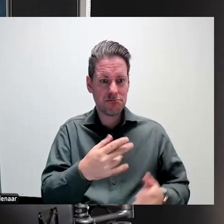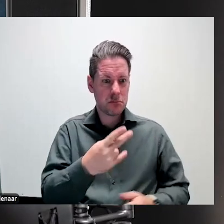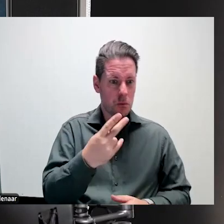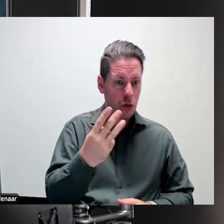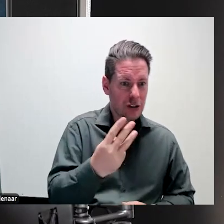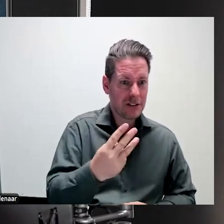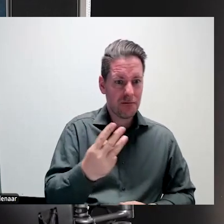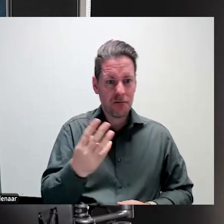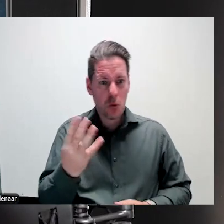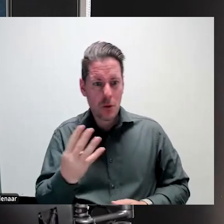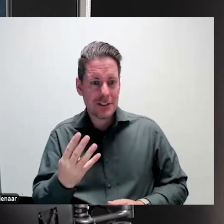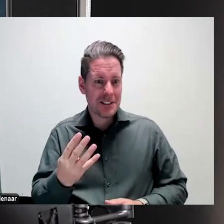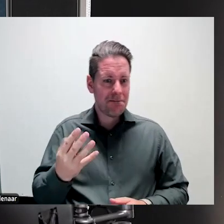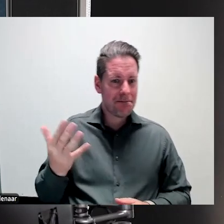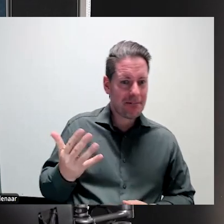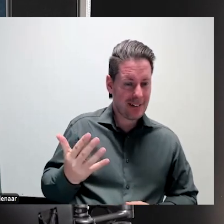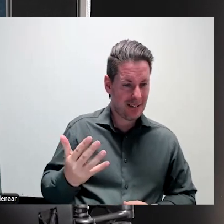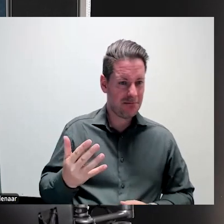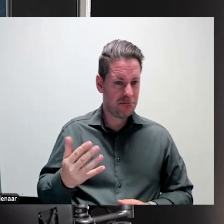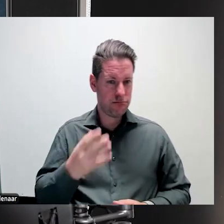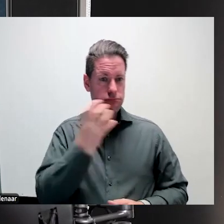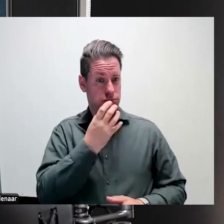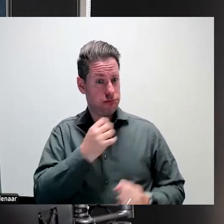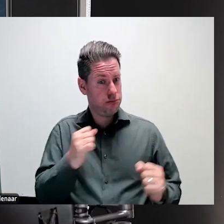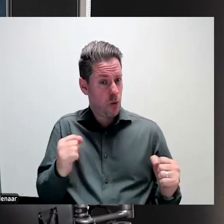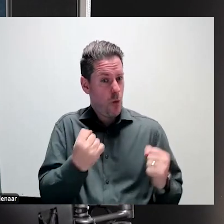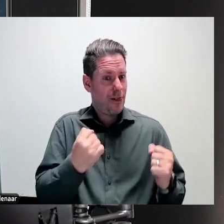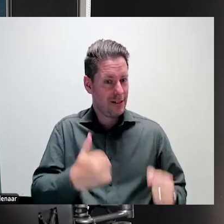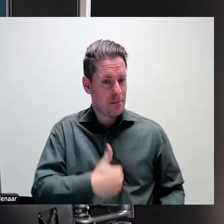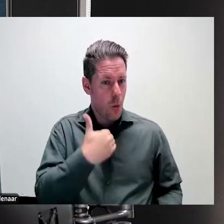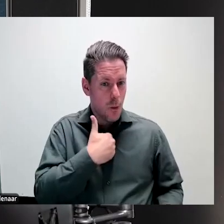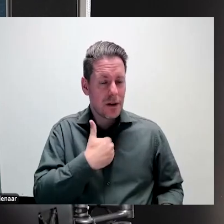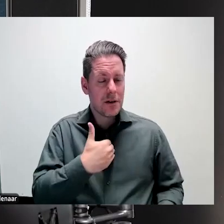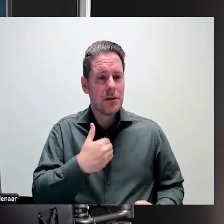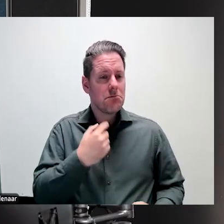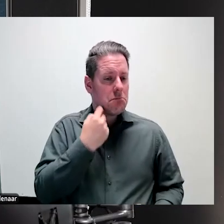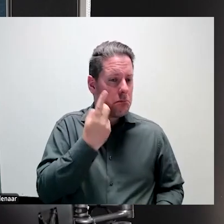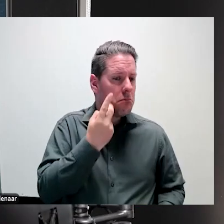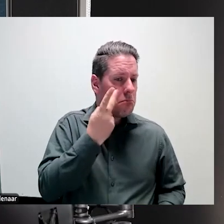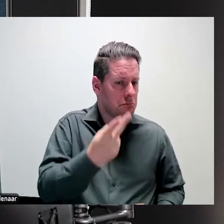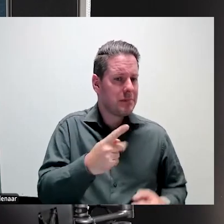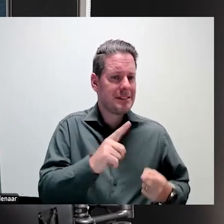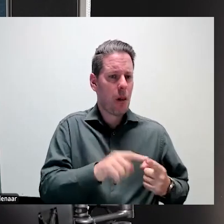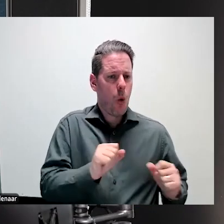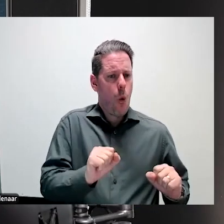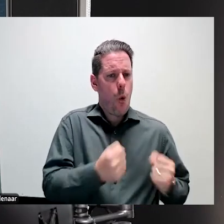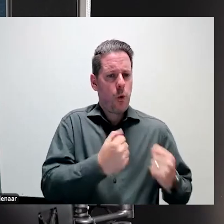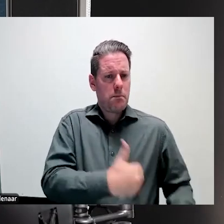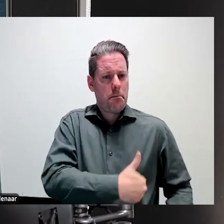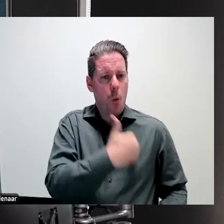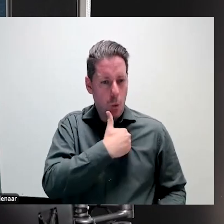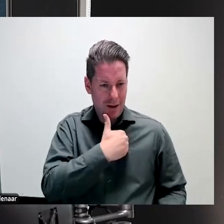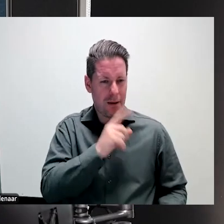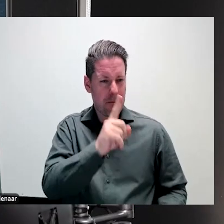even the low teens down in the southern parts around Charleville and so forth. That'll probably continue for another day or so, but as we see